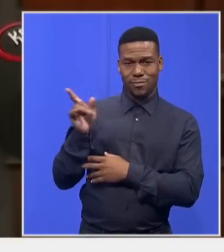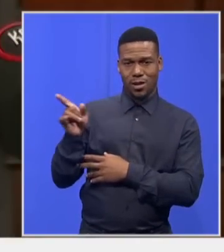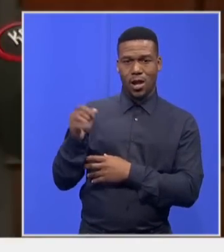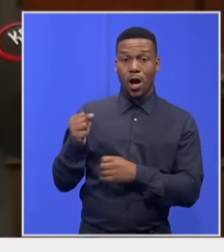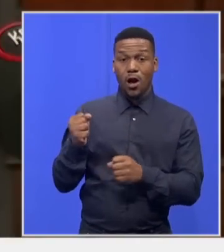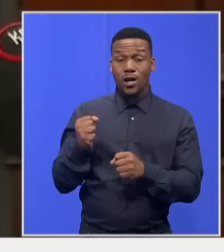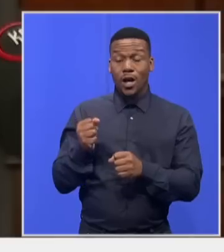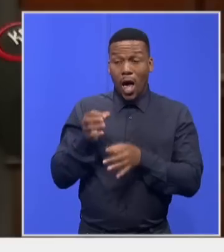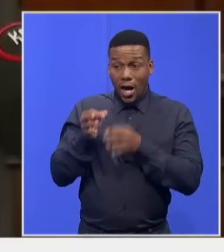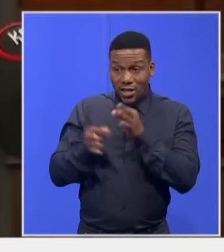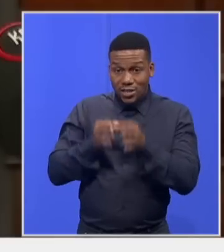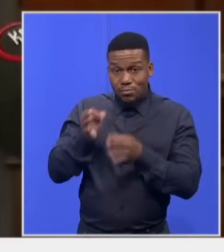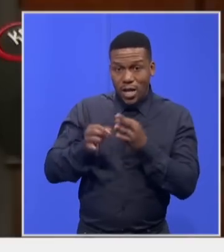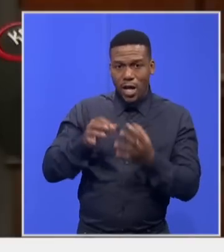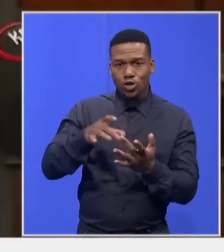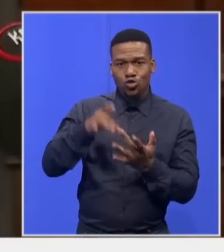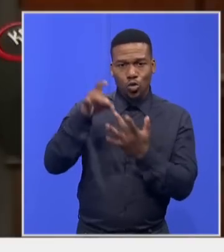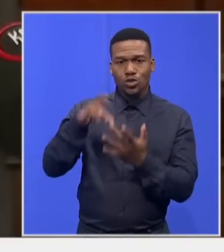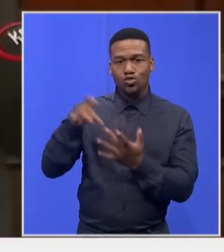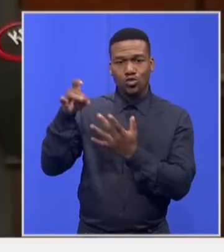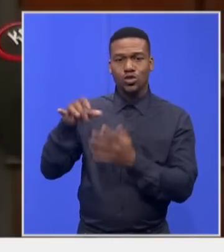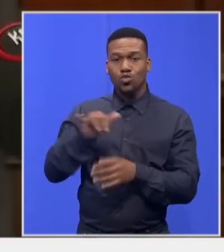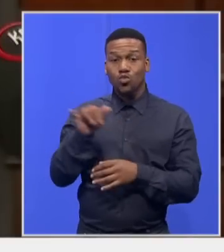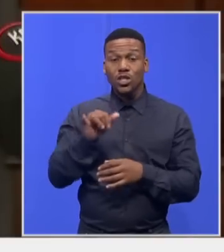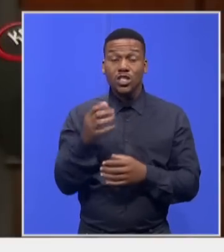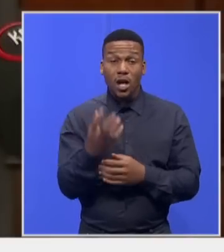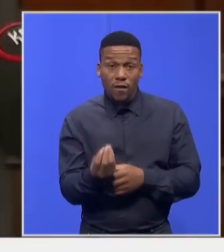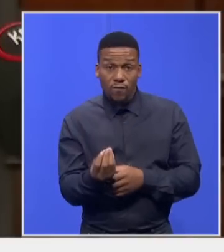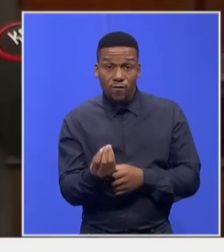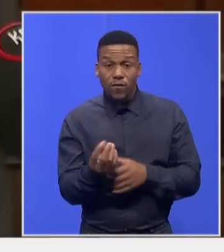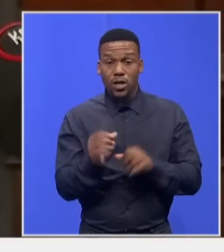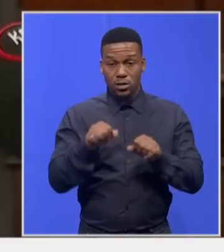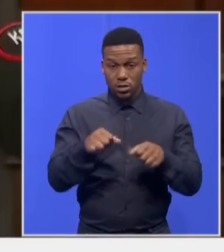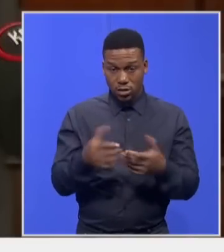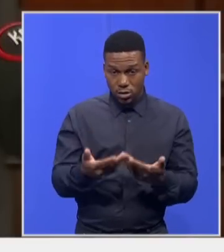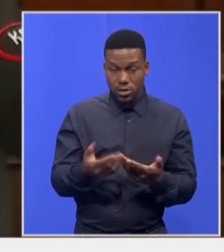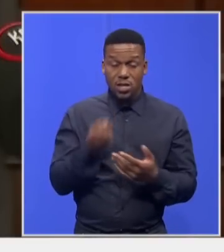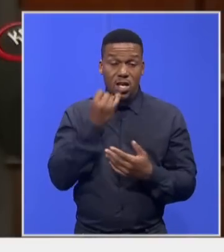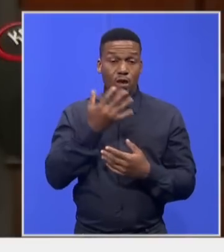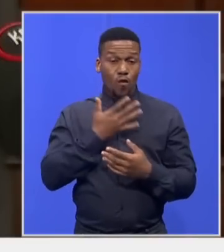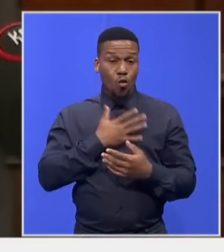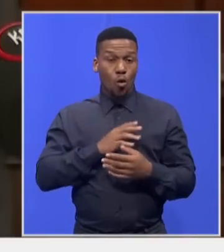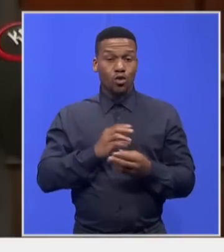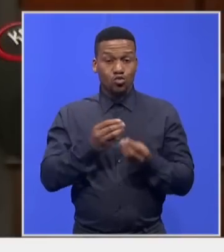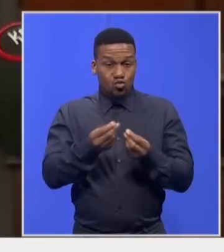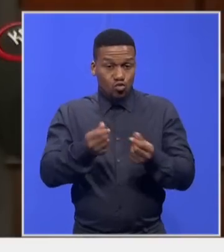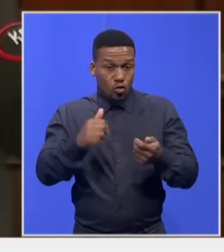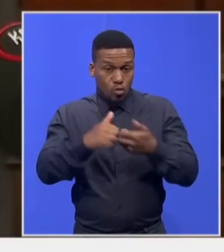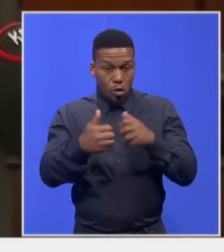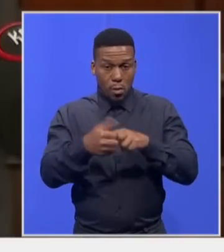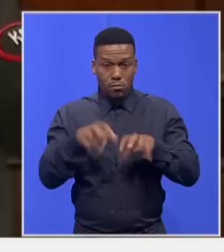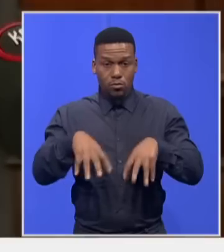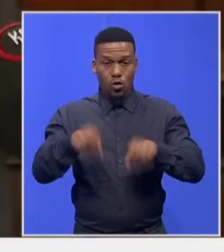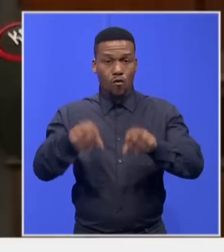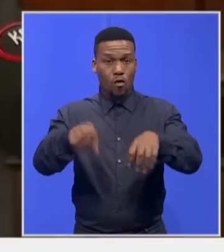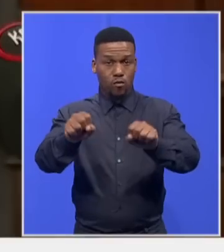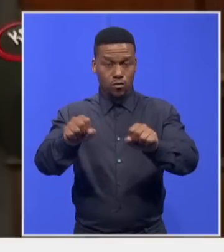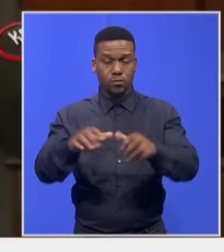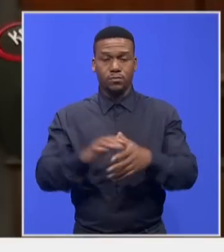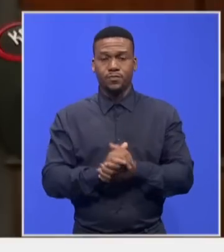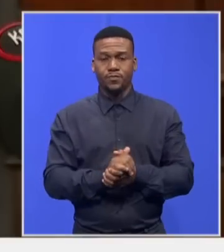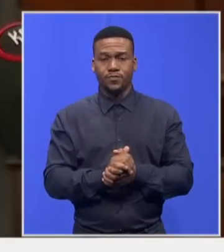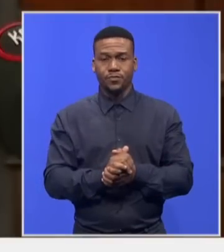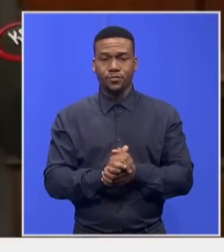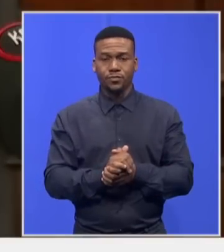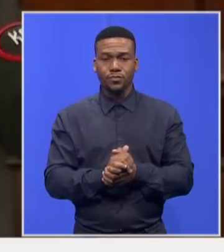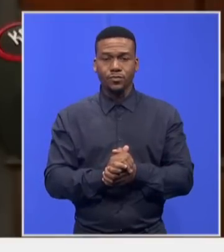choices are that stands before us in order to resolve the load shedding question. But for purposes of